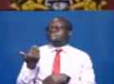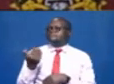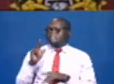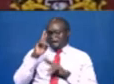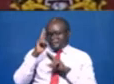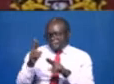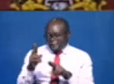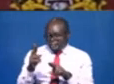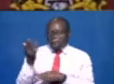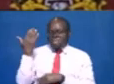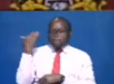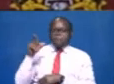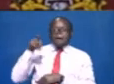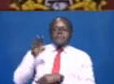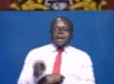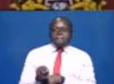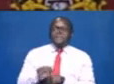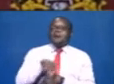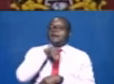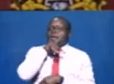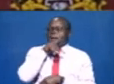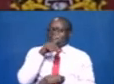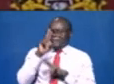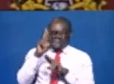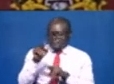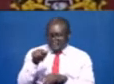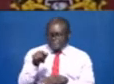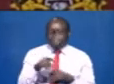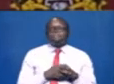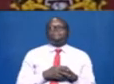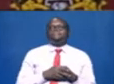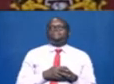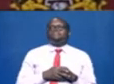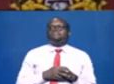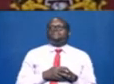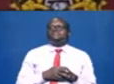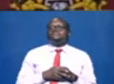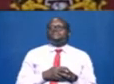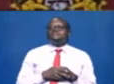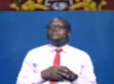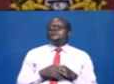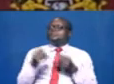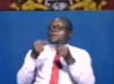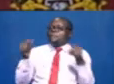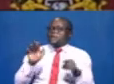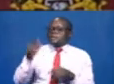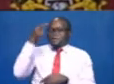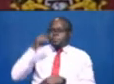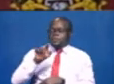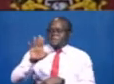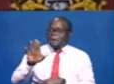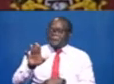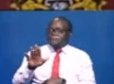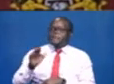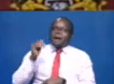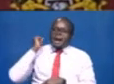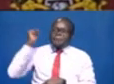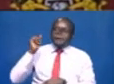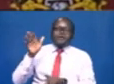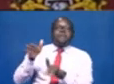the former Prime Minister. And as vehemently as I have opposed his policies and his political